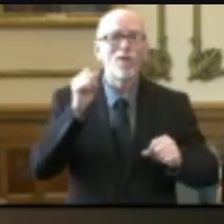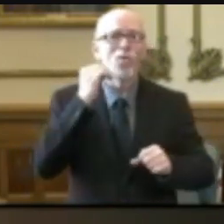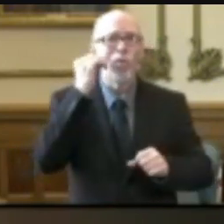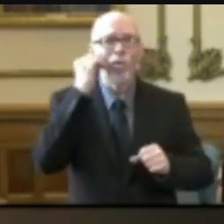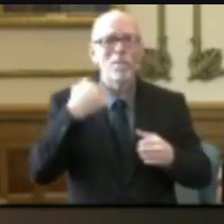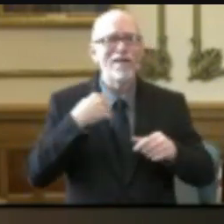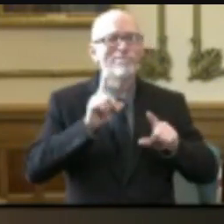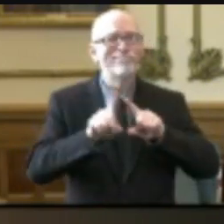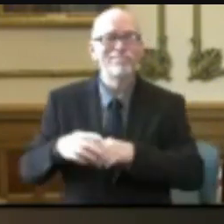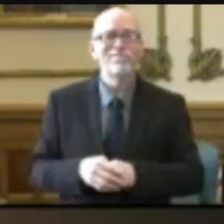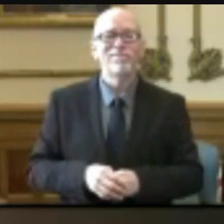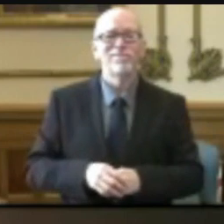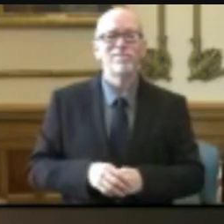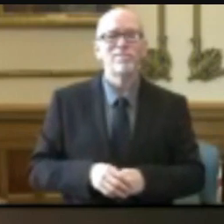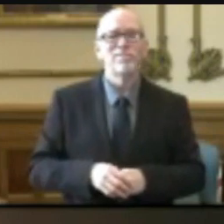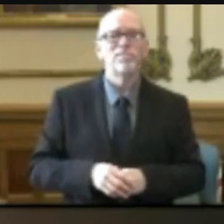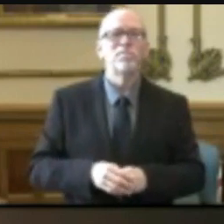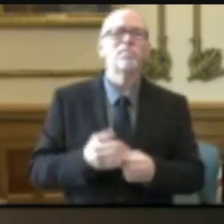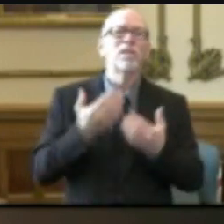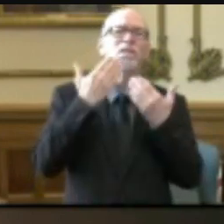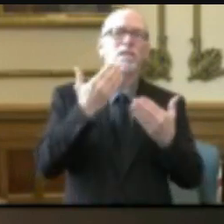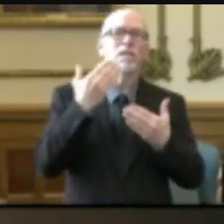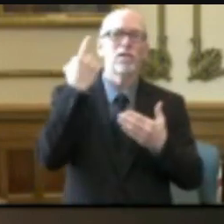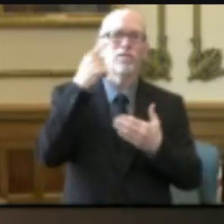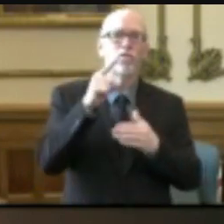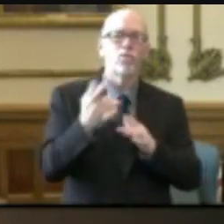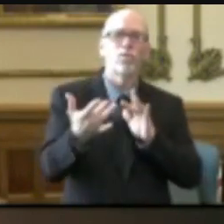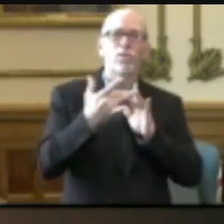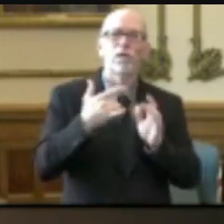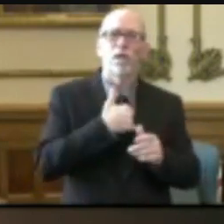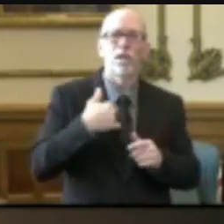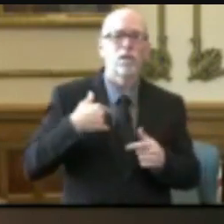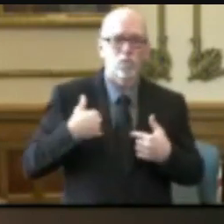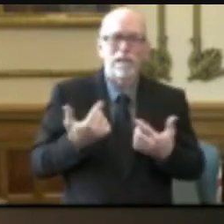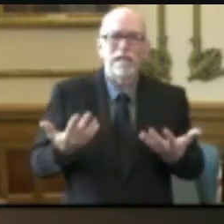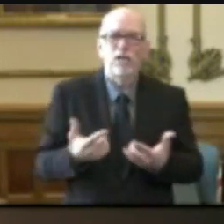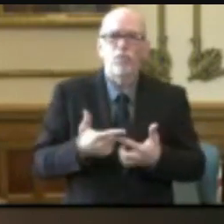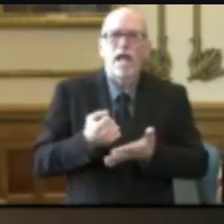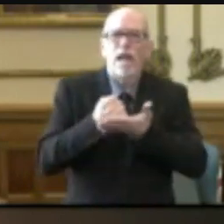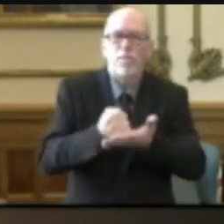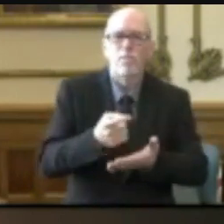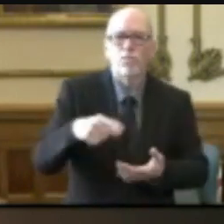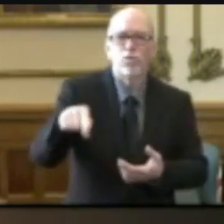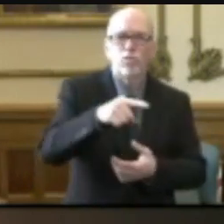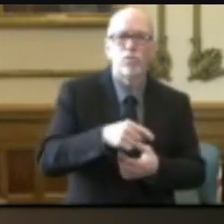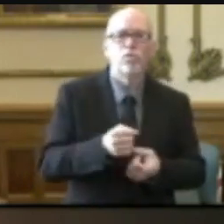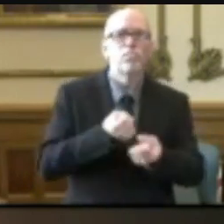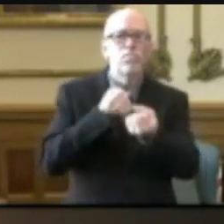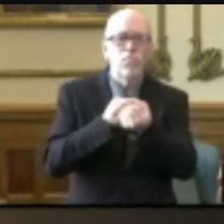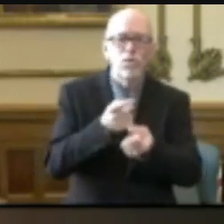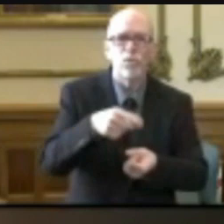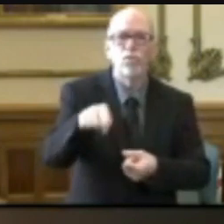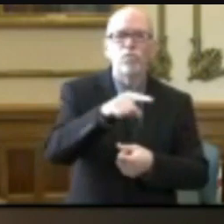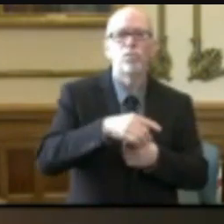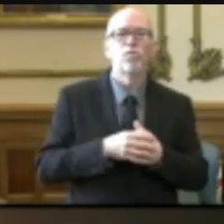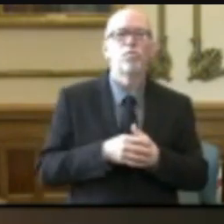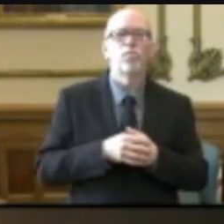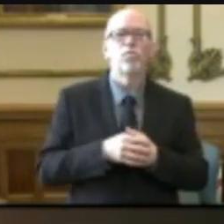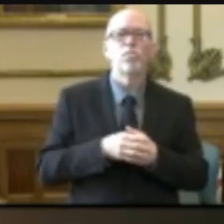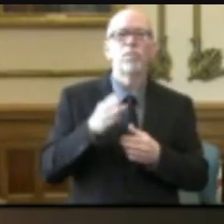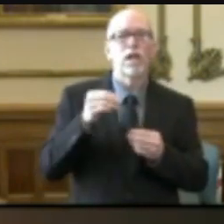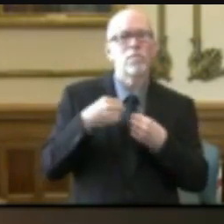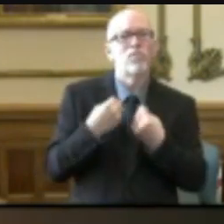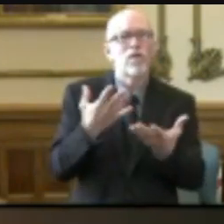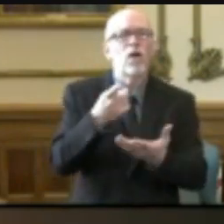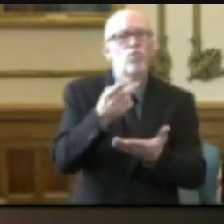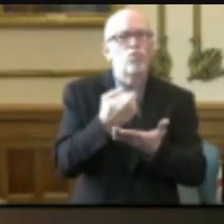at home. Thank you for reaching out to us. We are here to help you, support you, and to provide resources